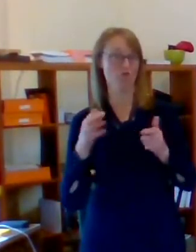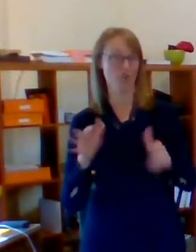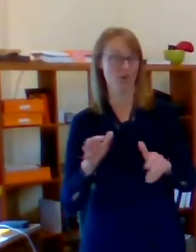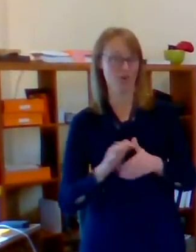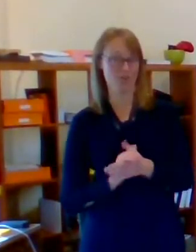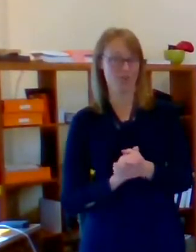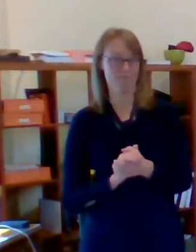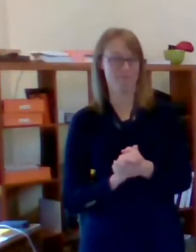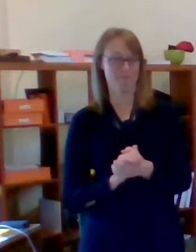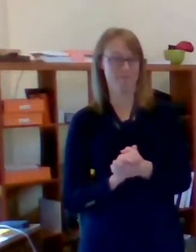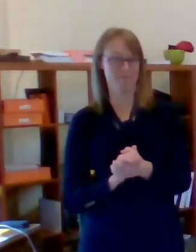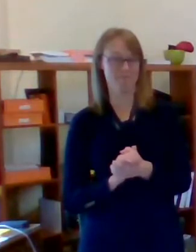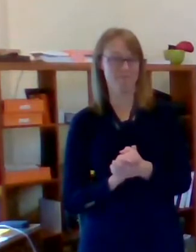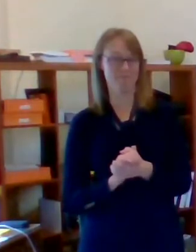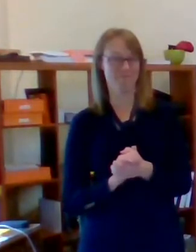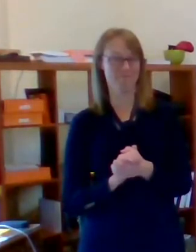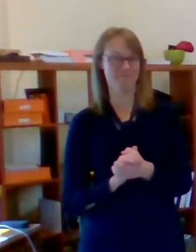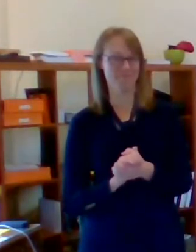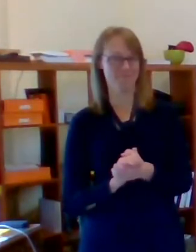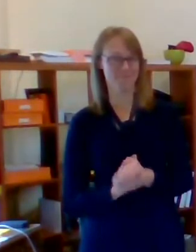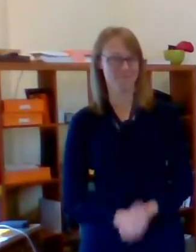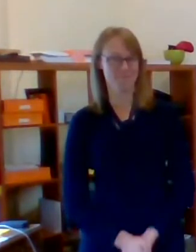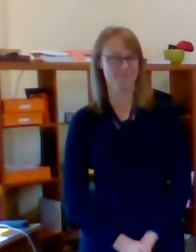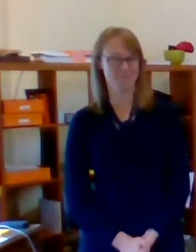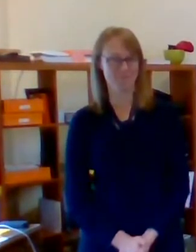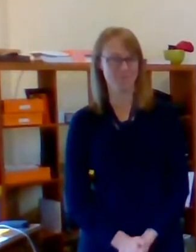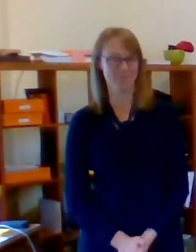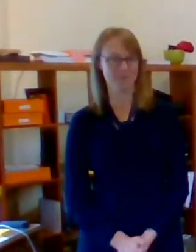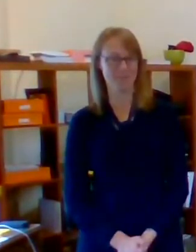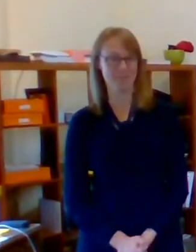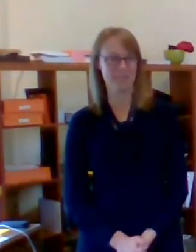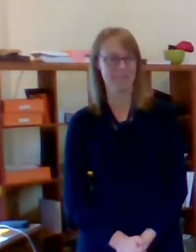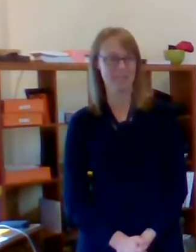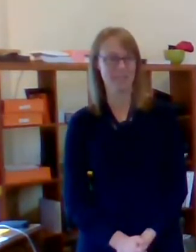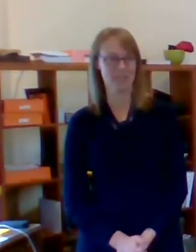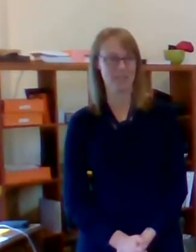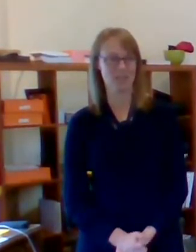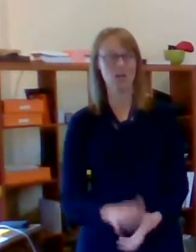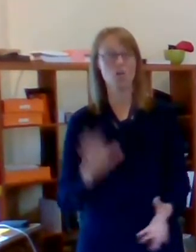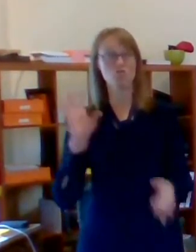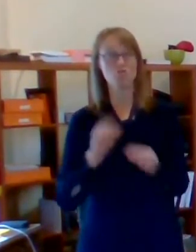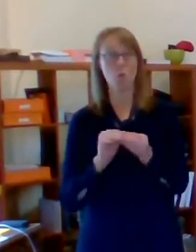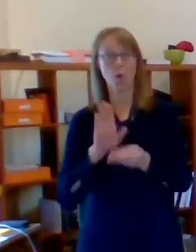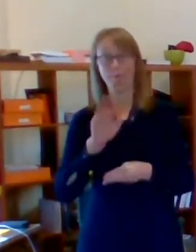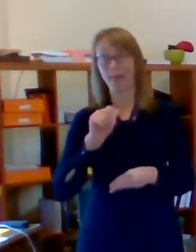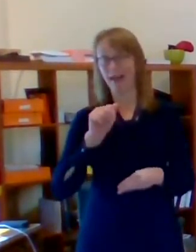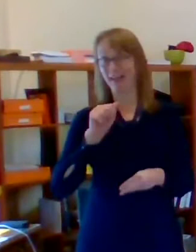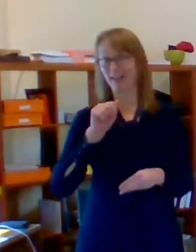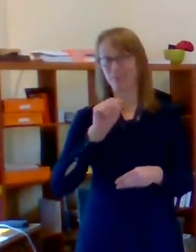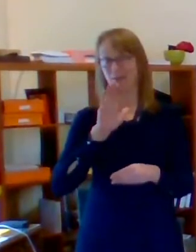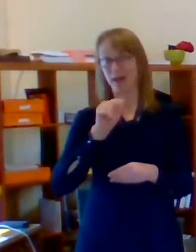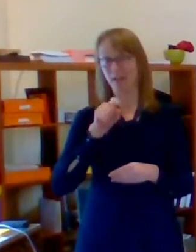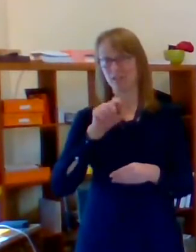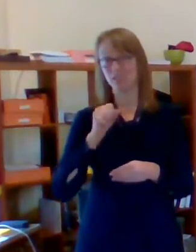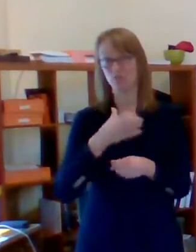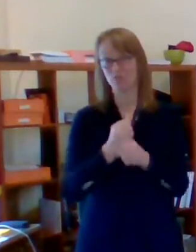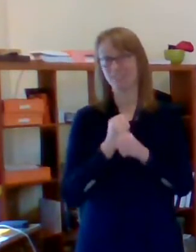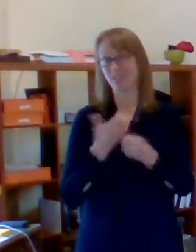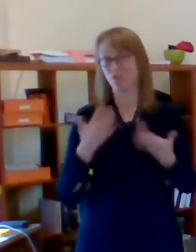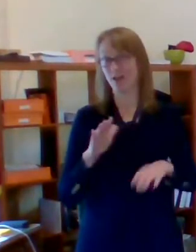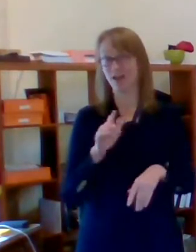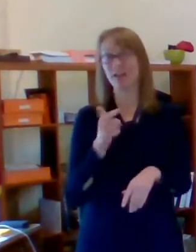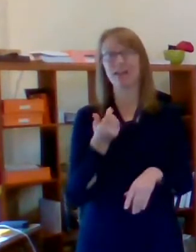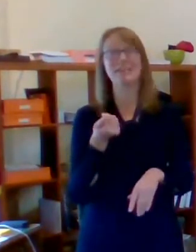There have been, let's see, total ballots received back, 19,000,